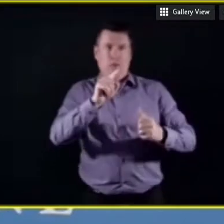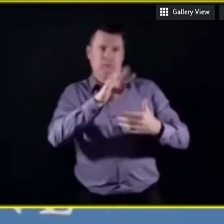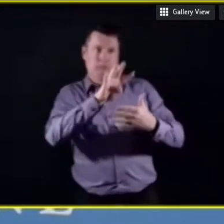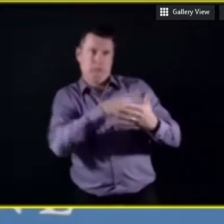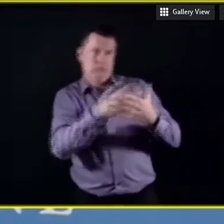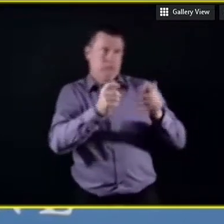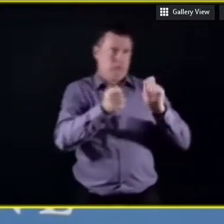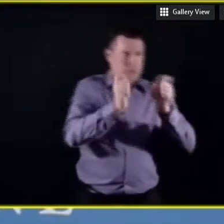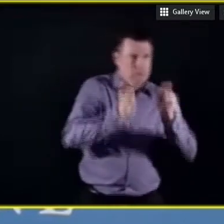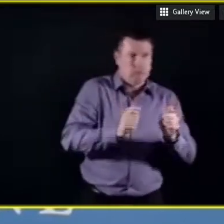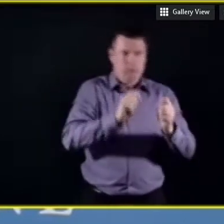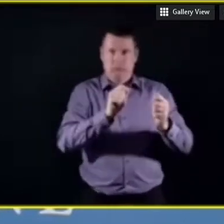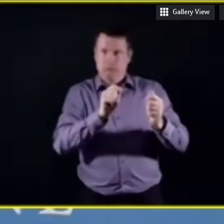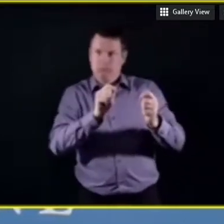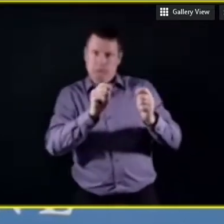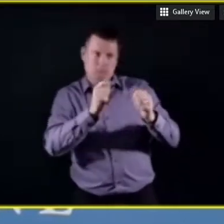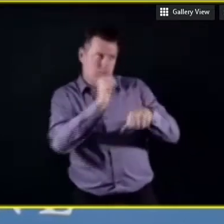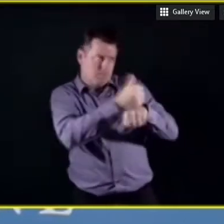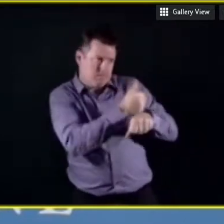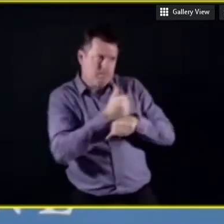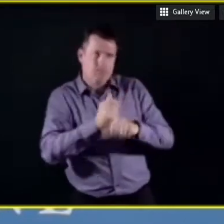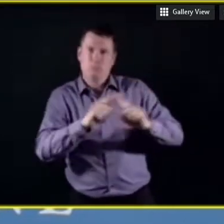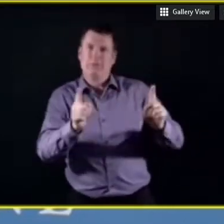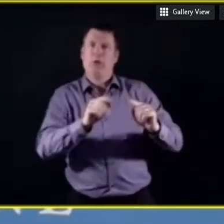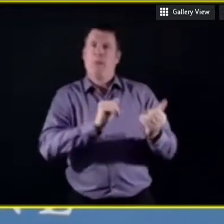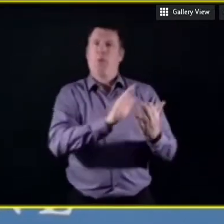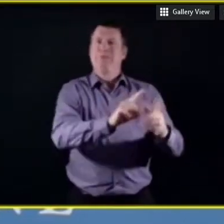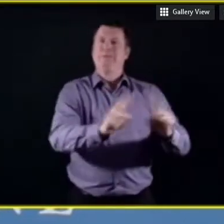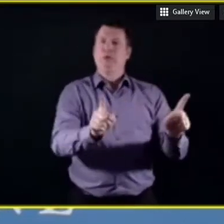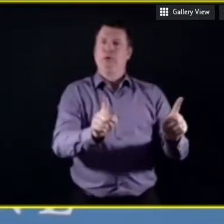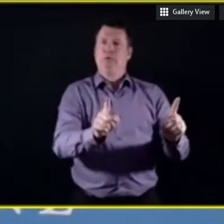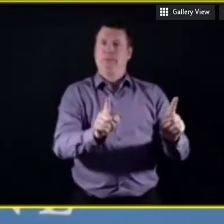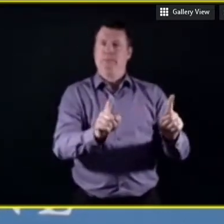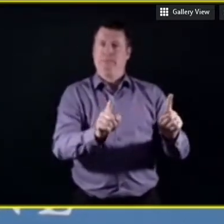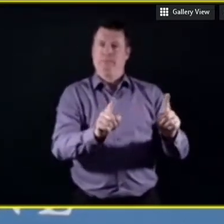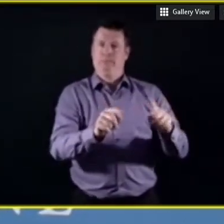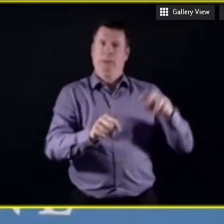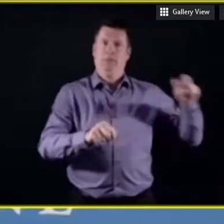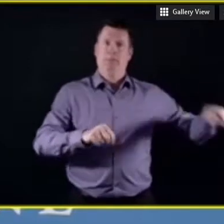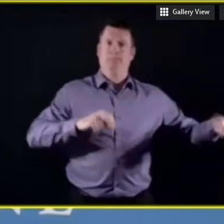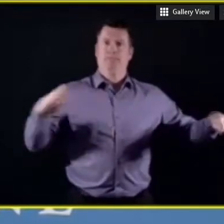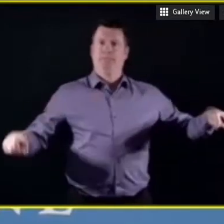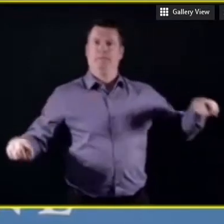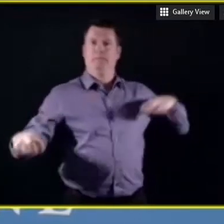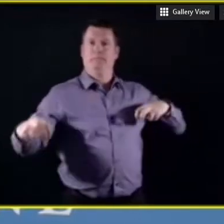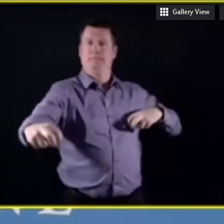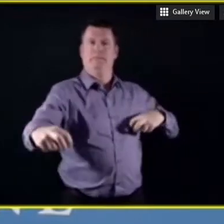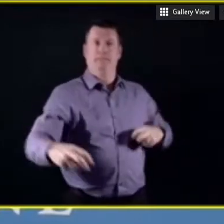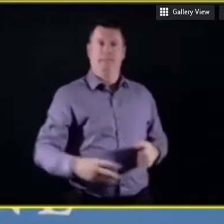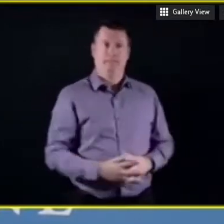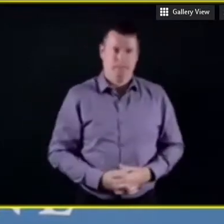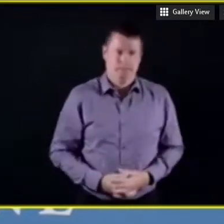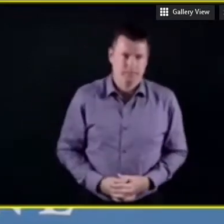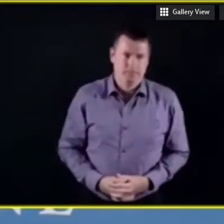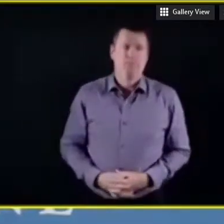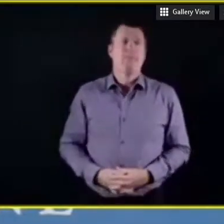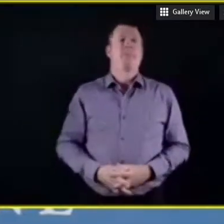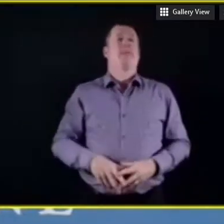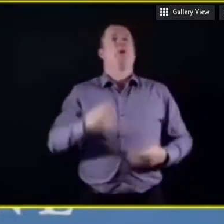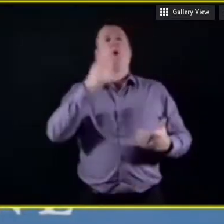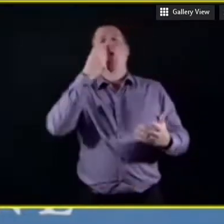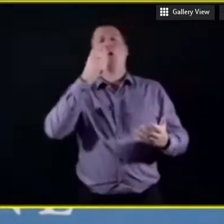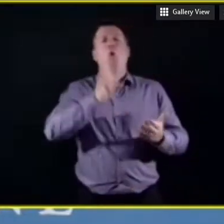as mental health issues, such as anxiety or depression or attention deficit disorder, most of our follow-up visit is in talking with the patient,